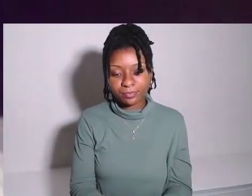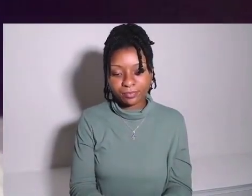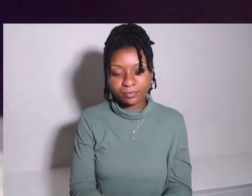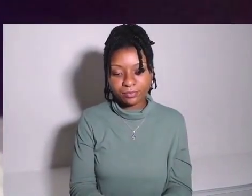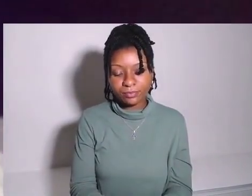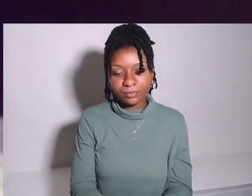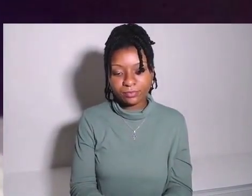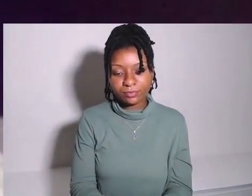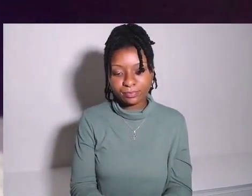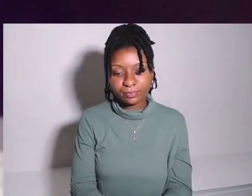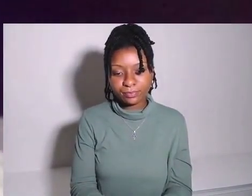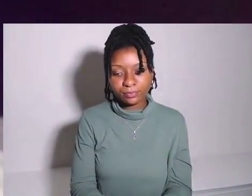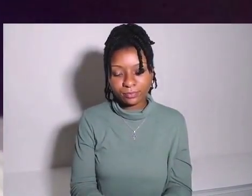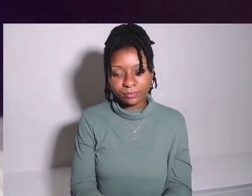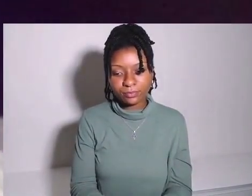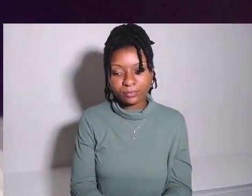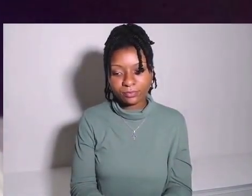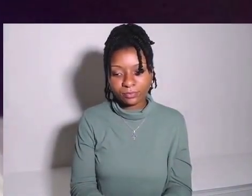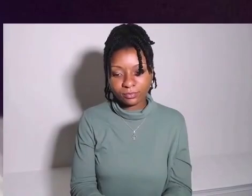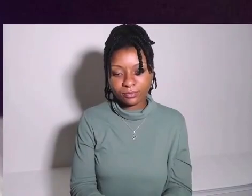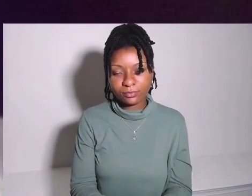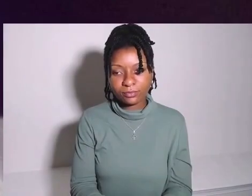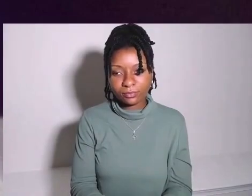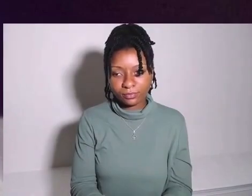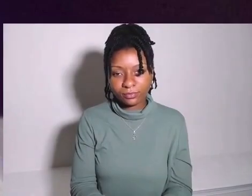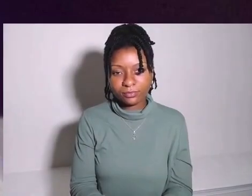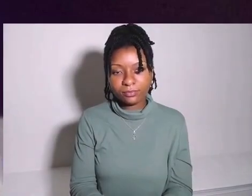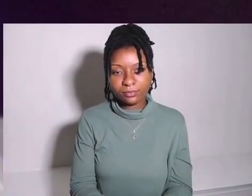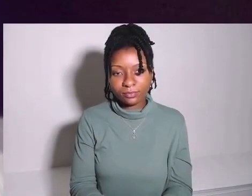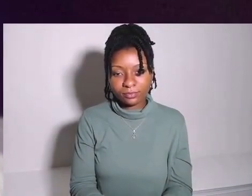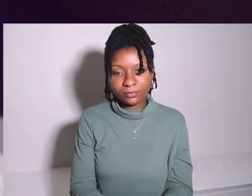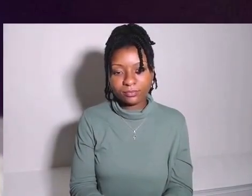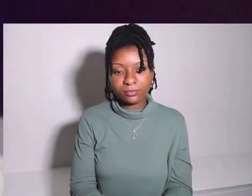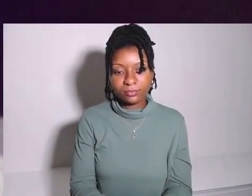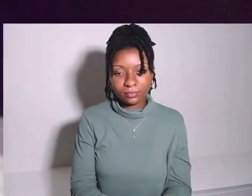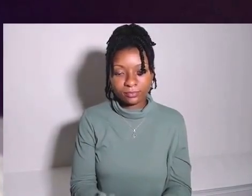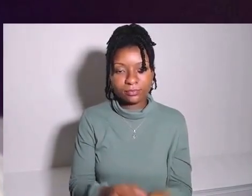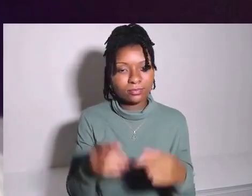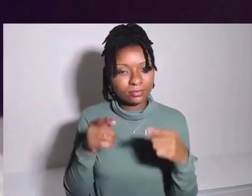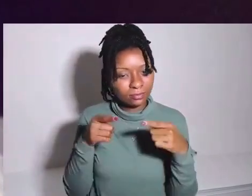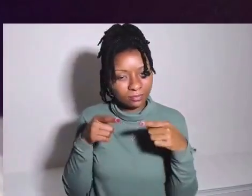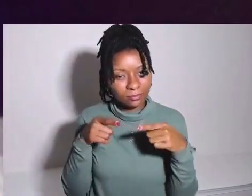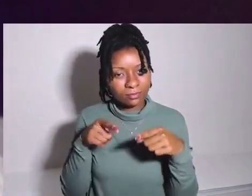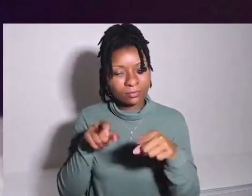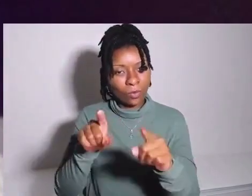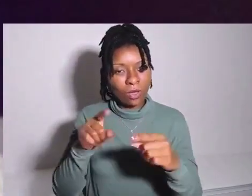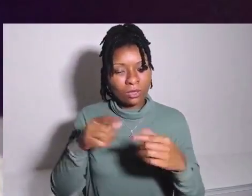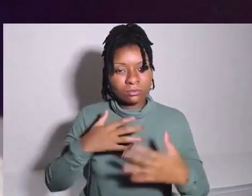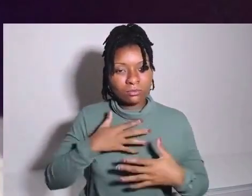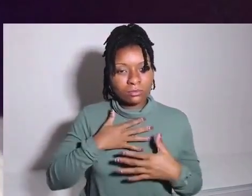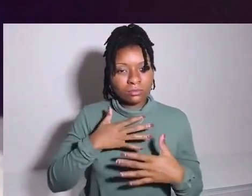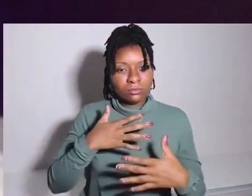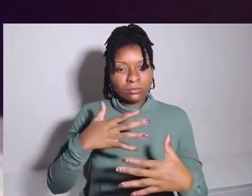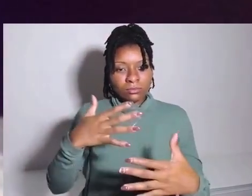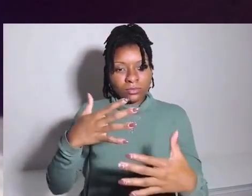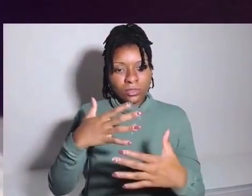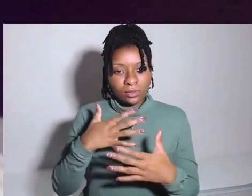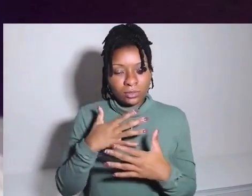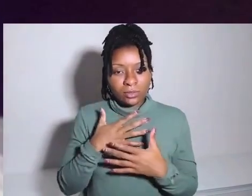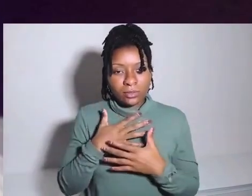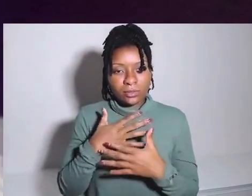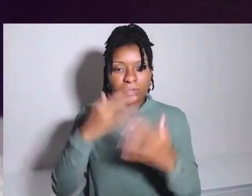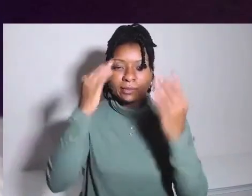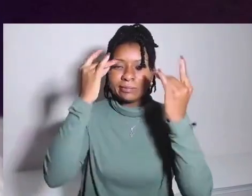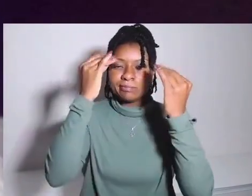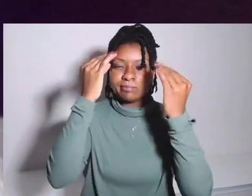As you are breathing, fam, please consider this affirmation. We've been working with this affirmation the last 2 weeks. We're gonna work with